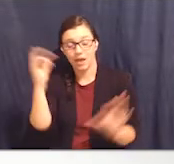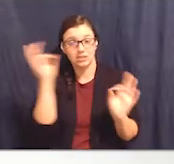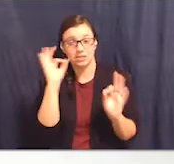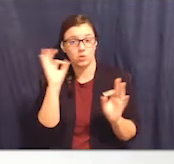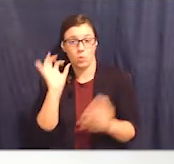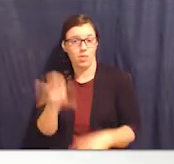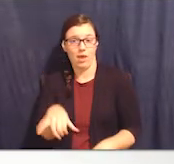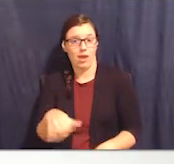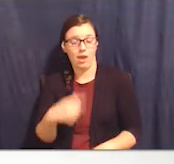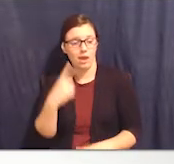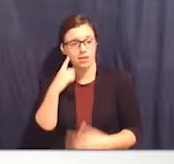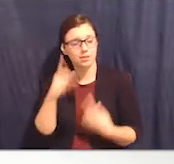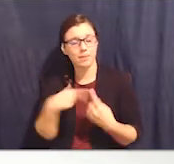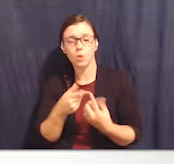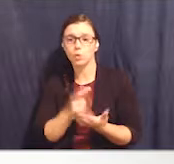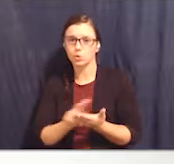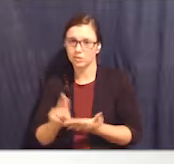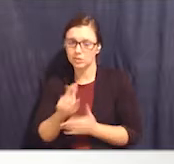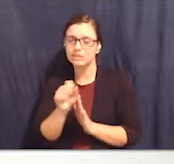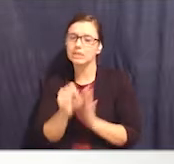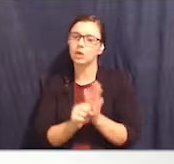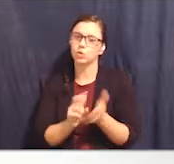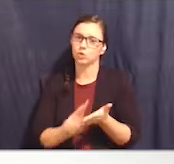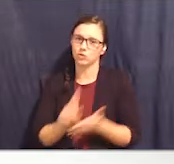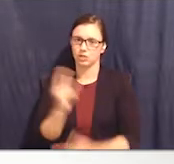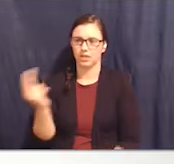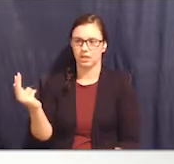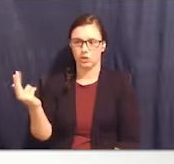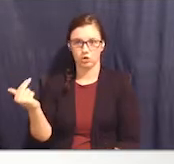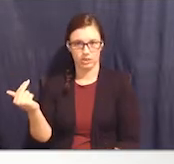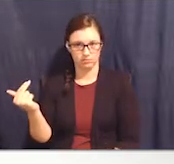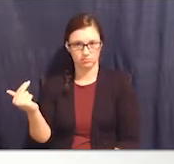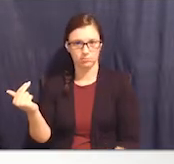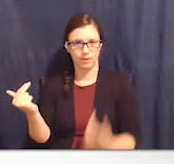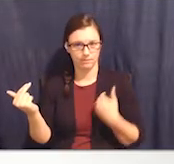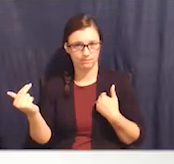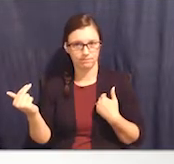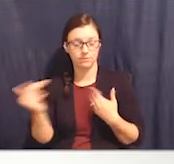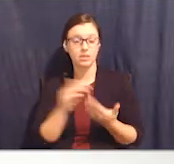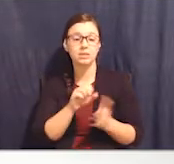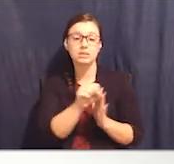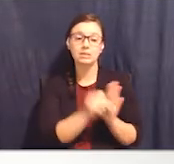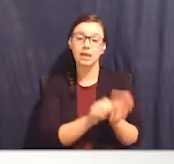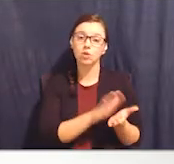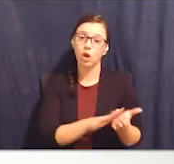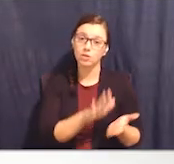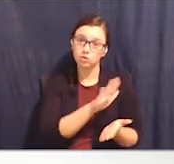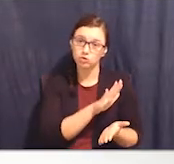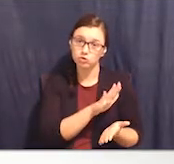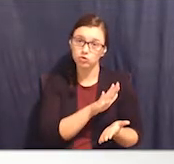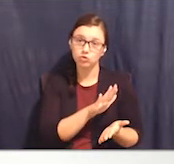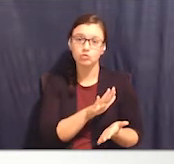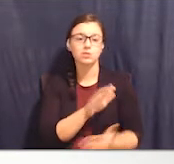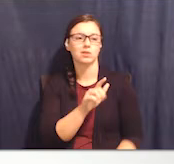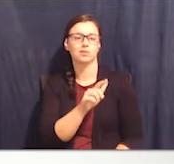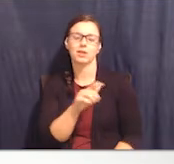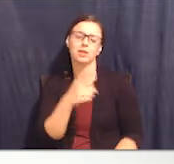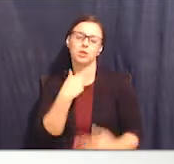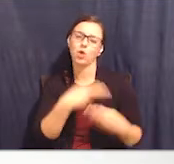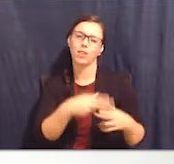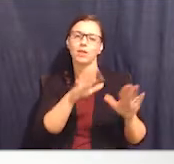those types of institutions. Now, next are students. Students with intellectual